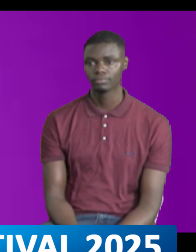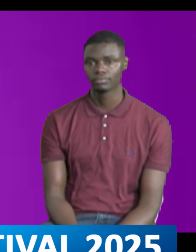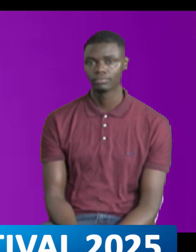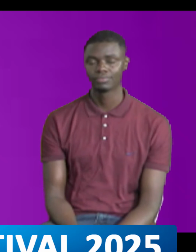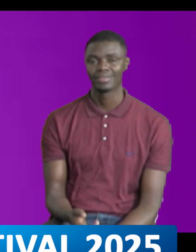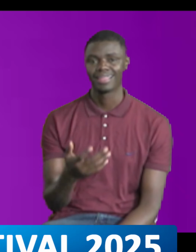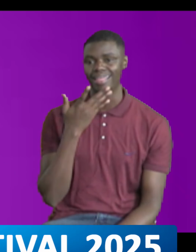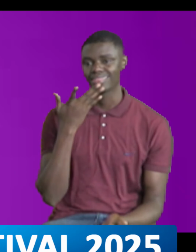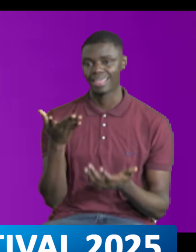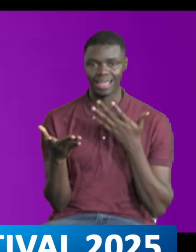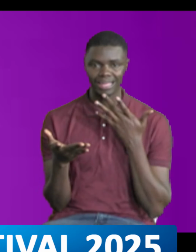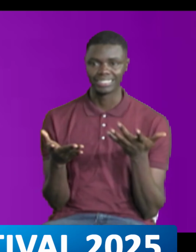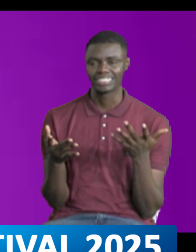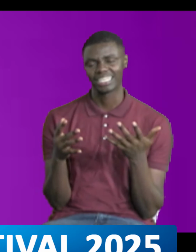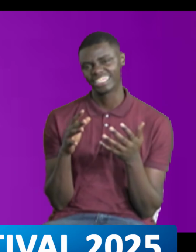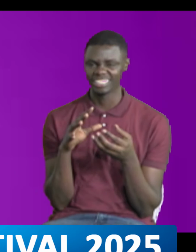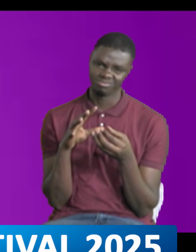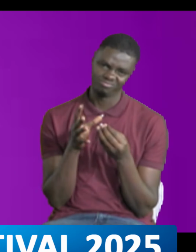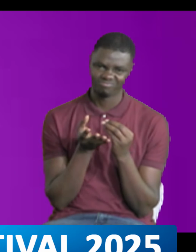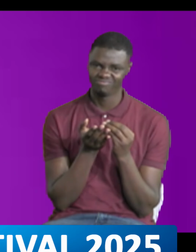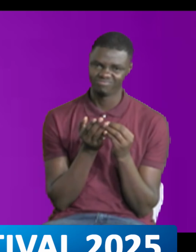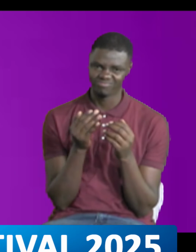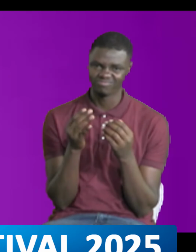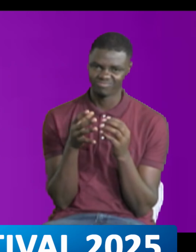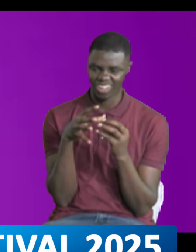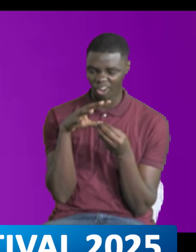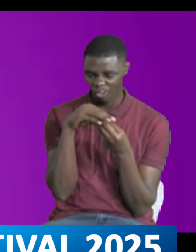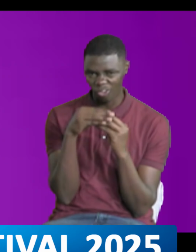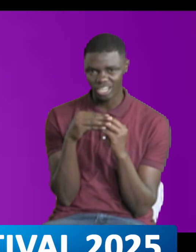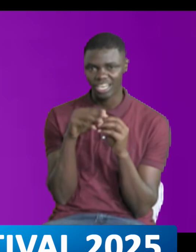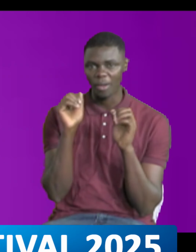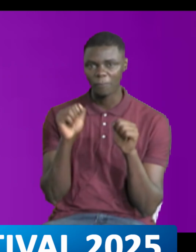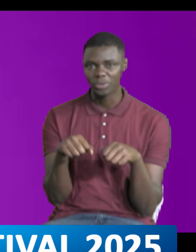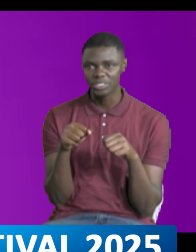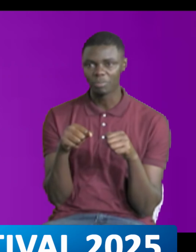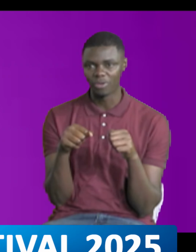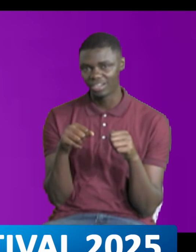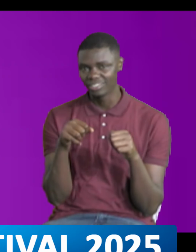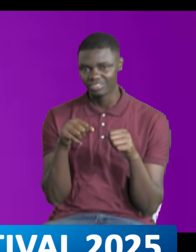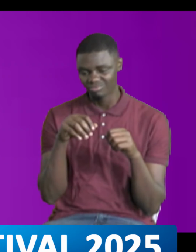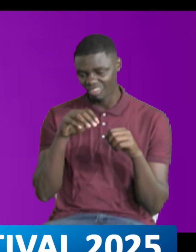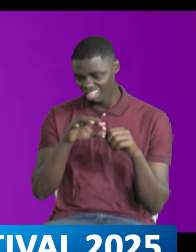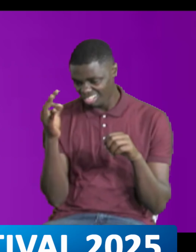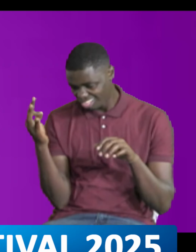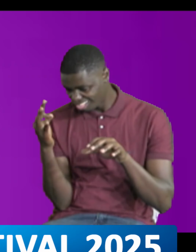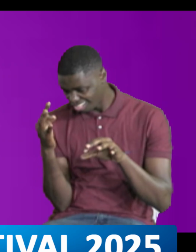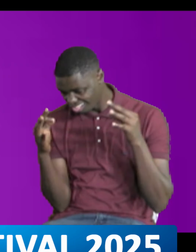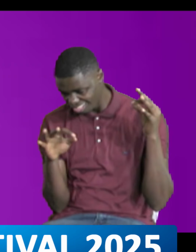The answer sounds a little bit coded. I'm like, could we put a little bit of our fingers onto